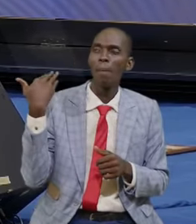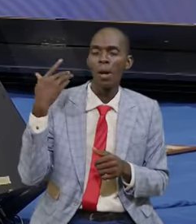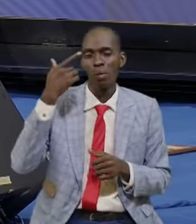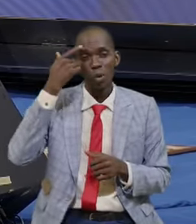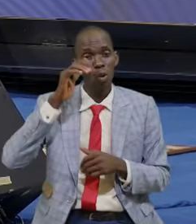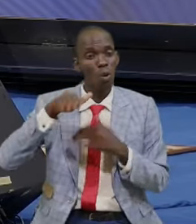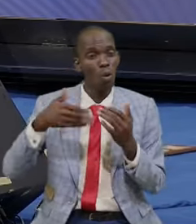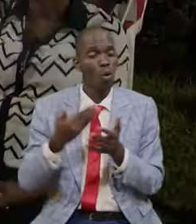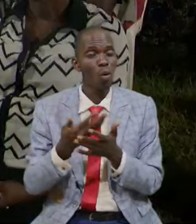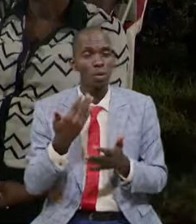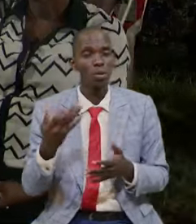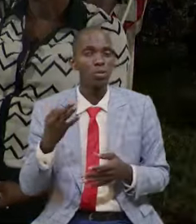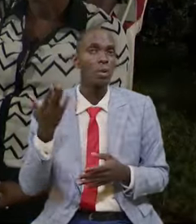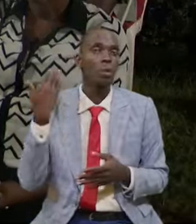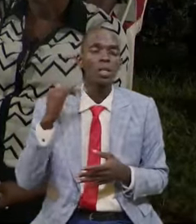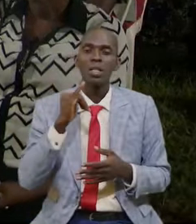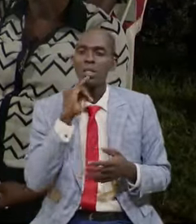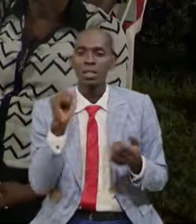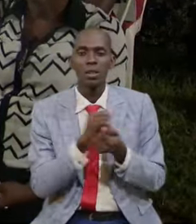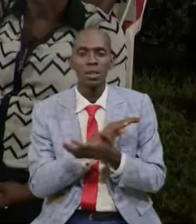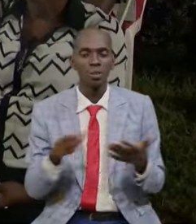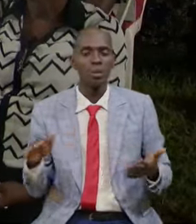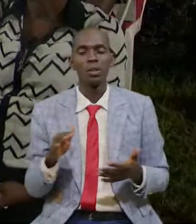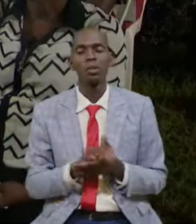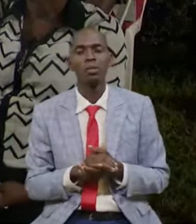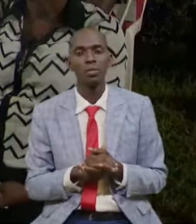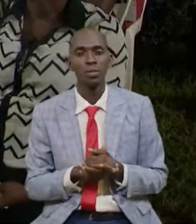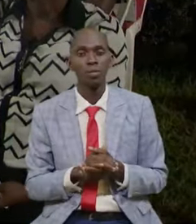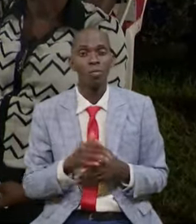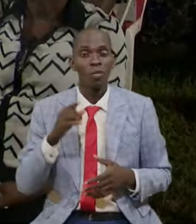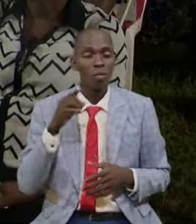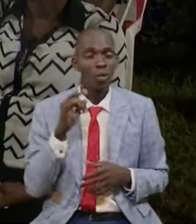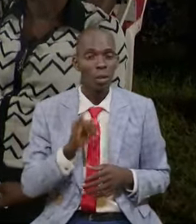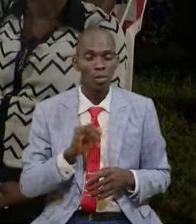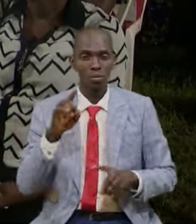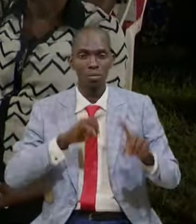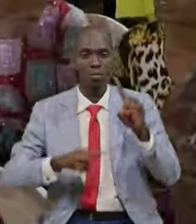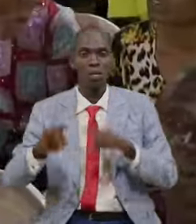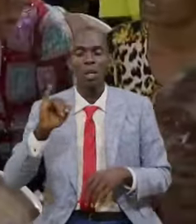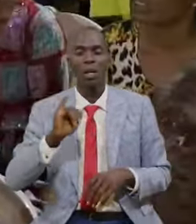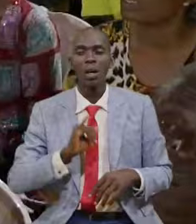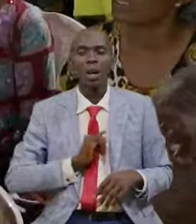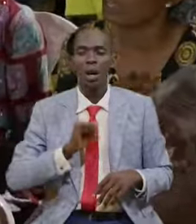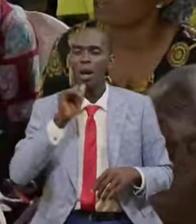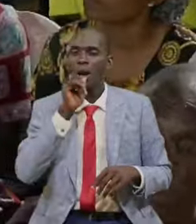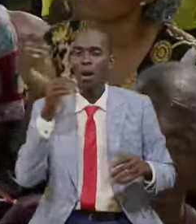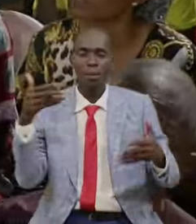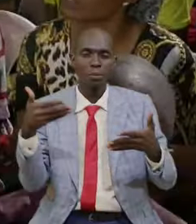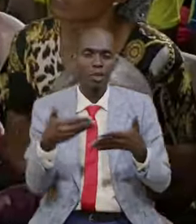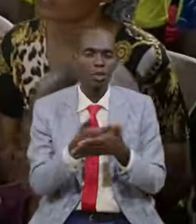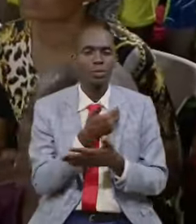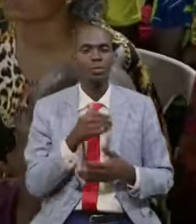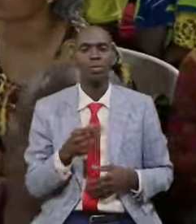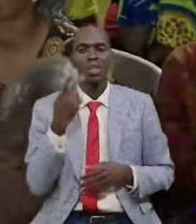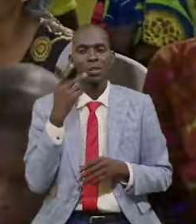that is perished. You're new. I am new. Look at